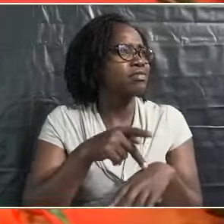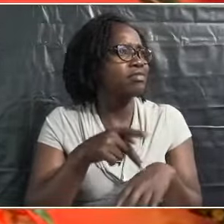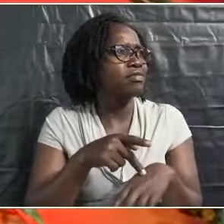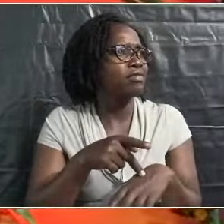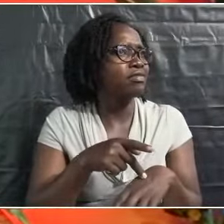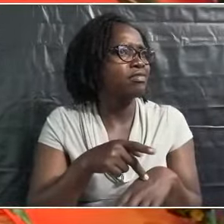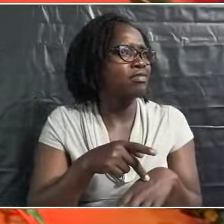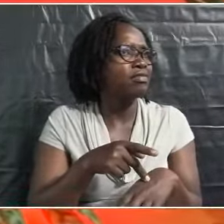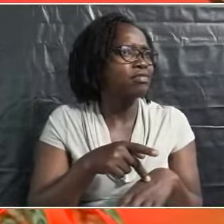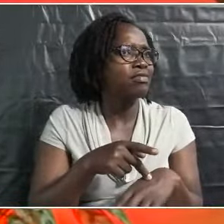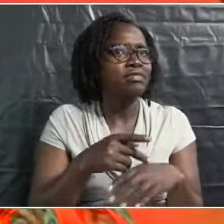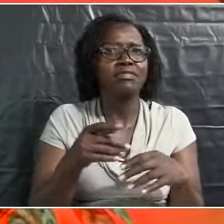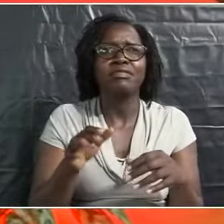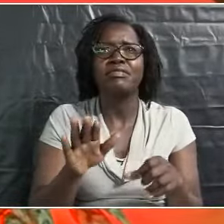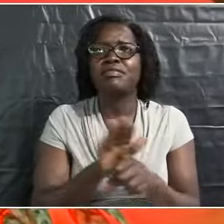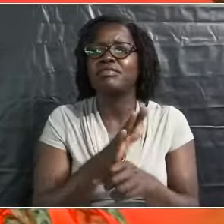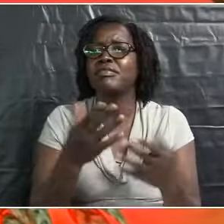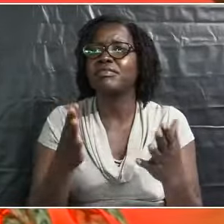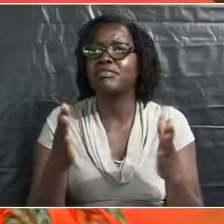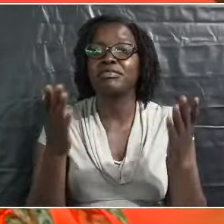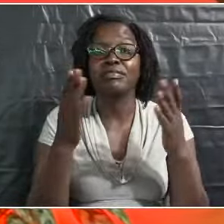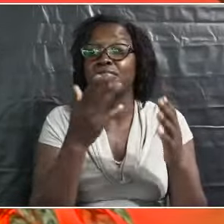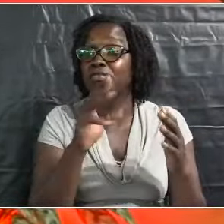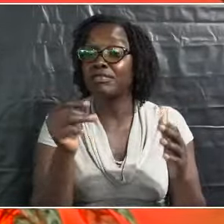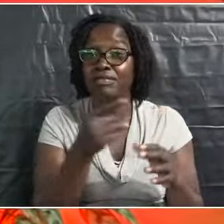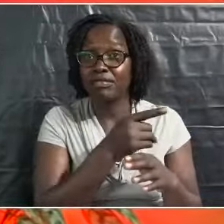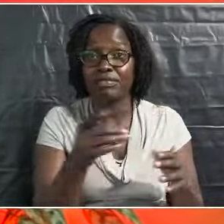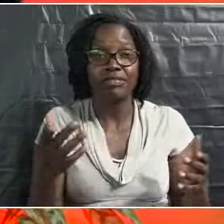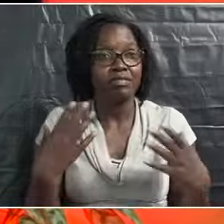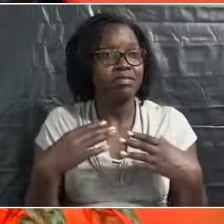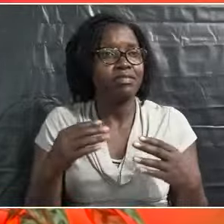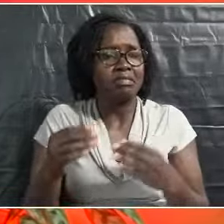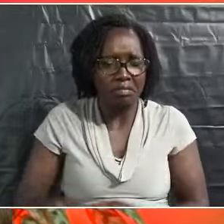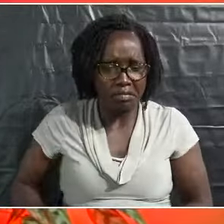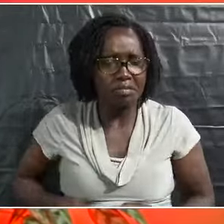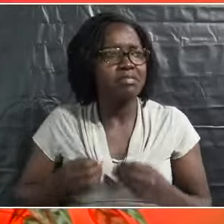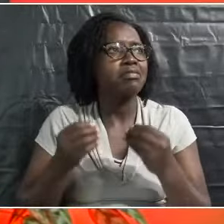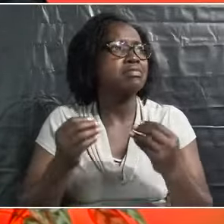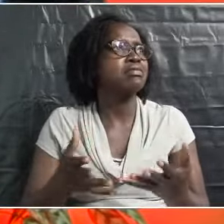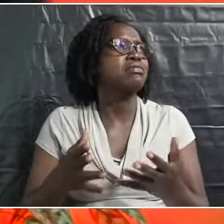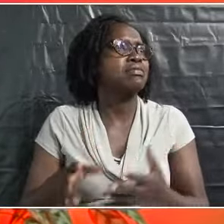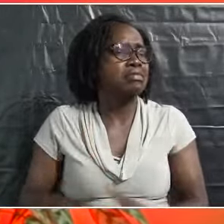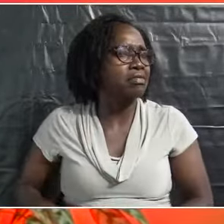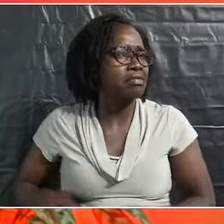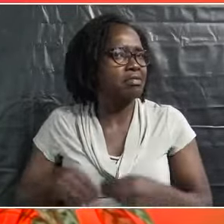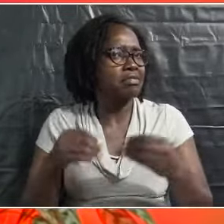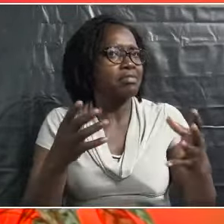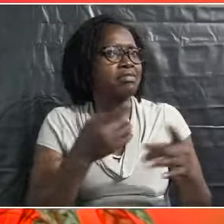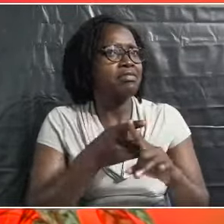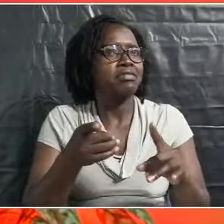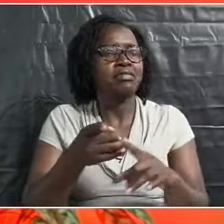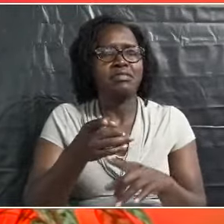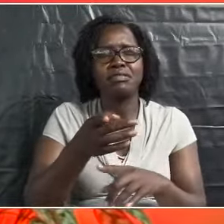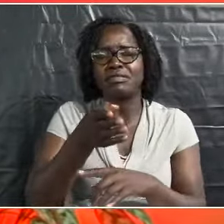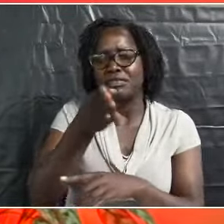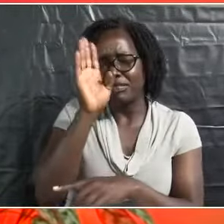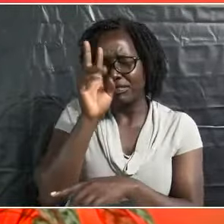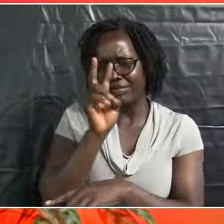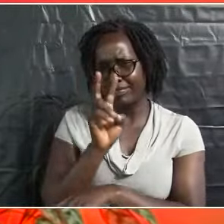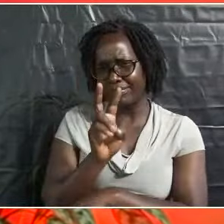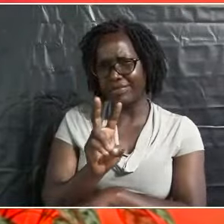would have gone celebrating them, that these people indeed are generous. But when God walks into the